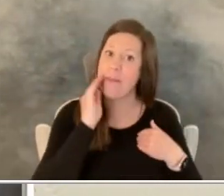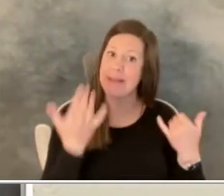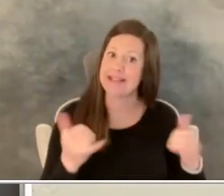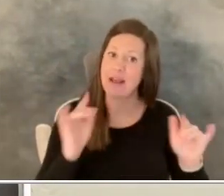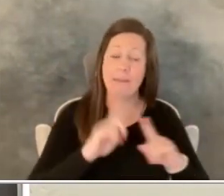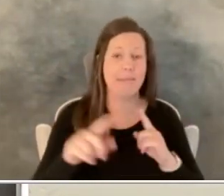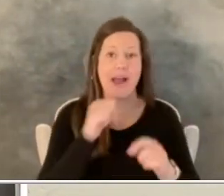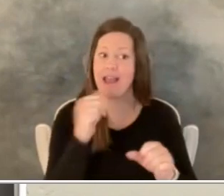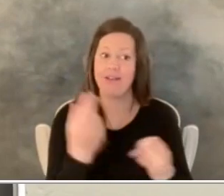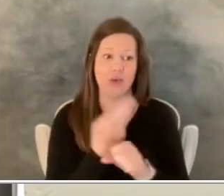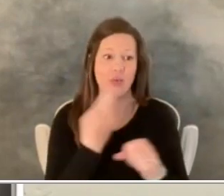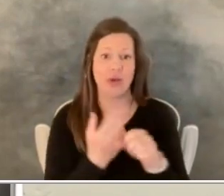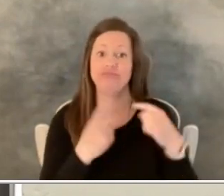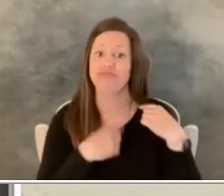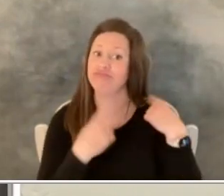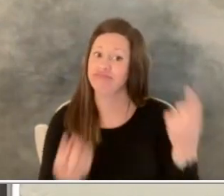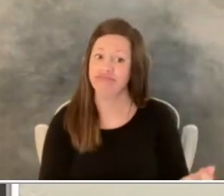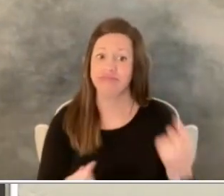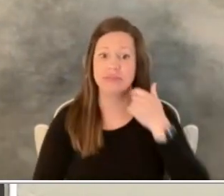it since.